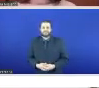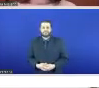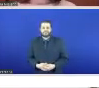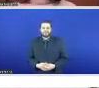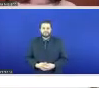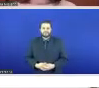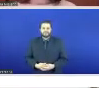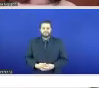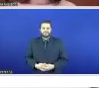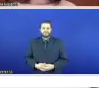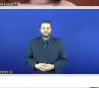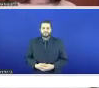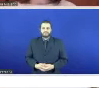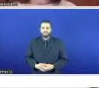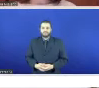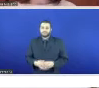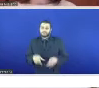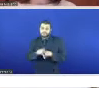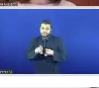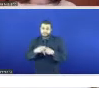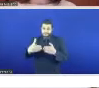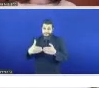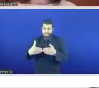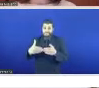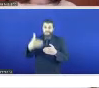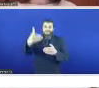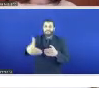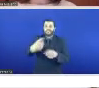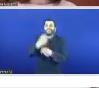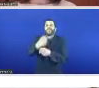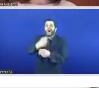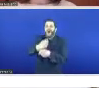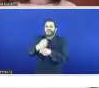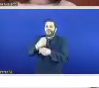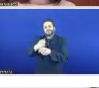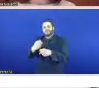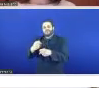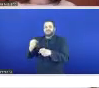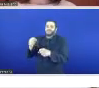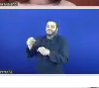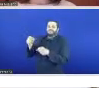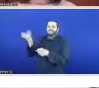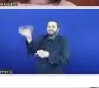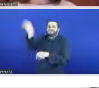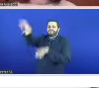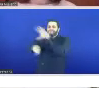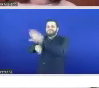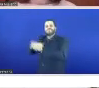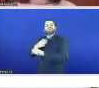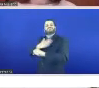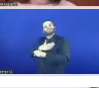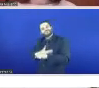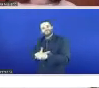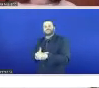question, because they're actually quite concrete measures around women's security that women are human